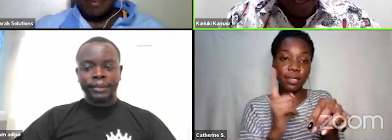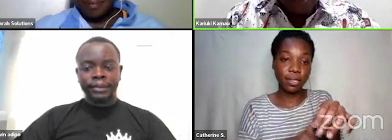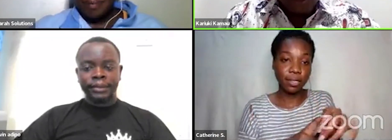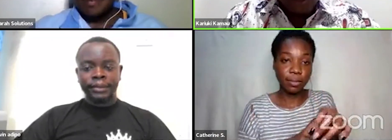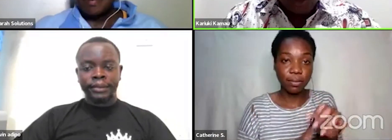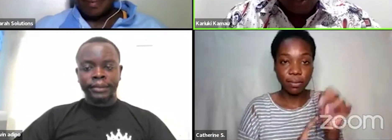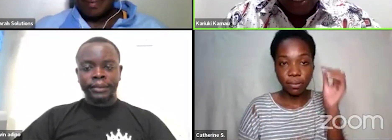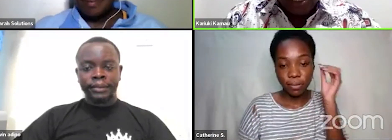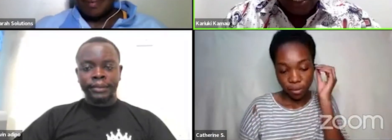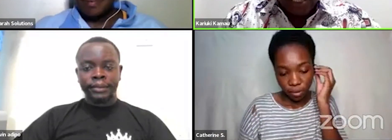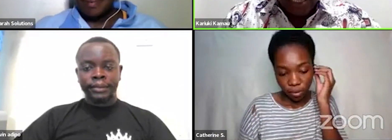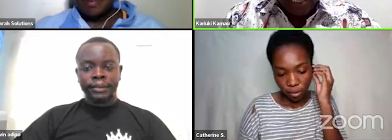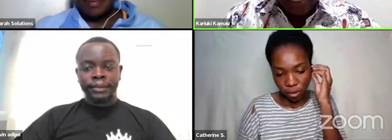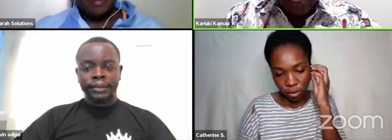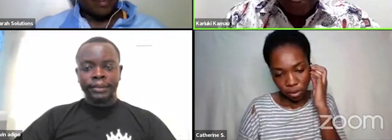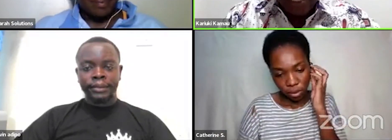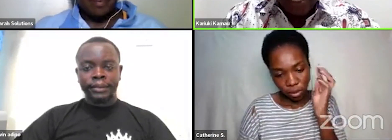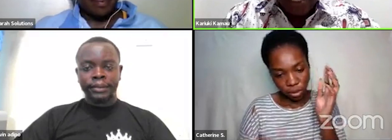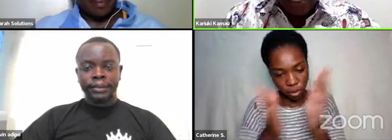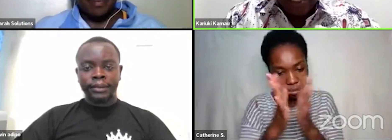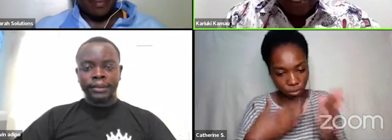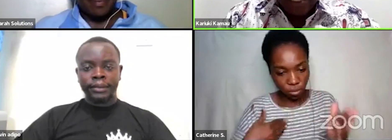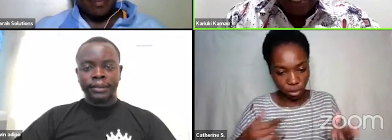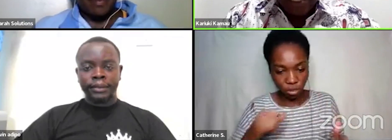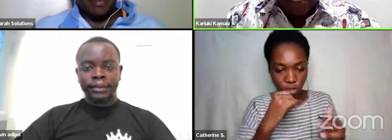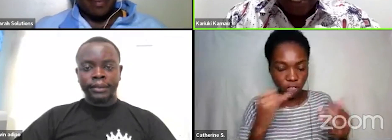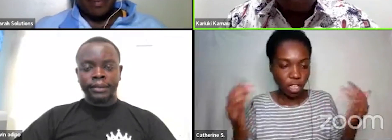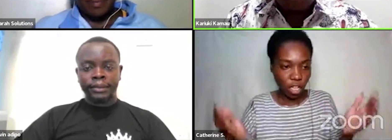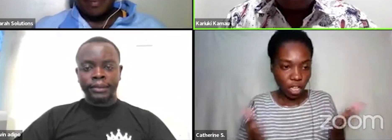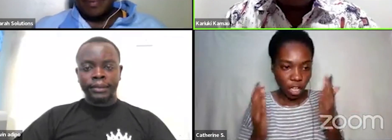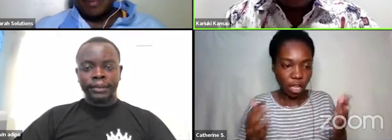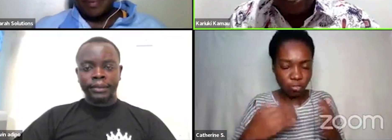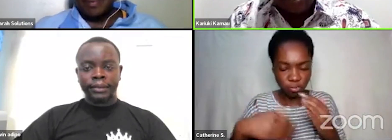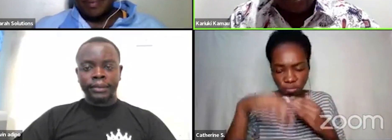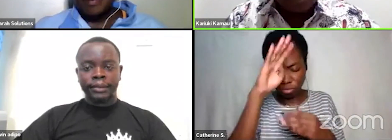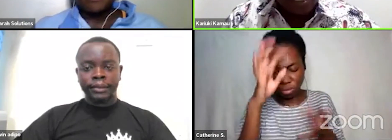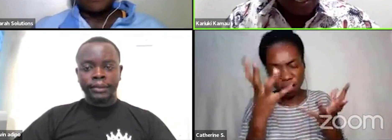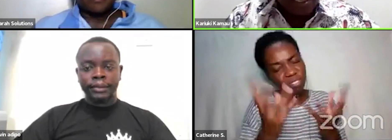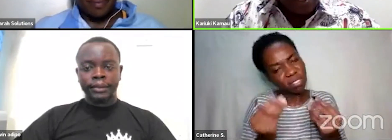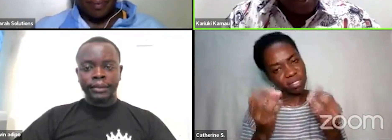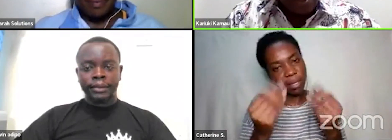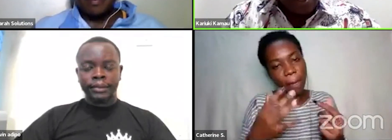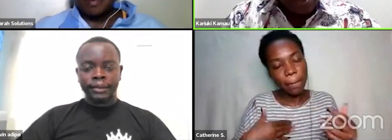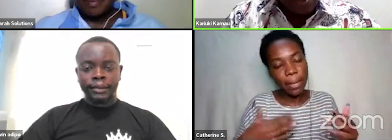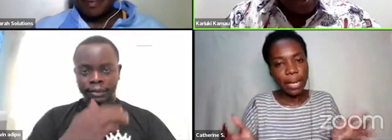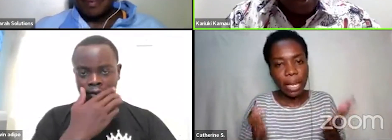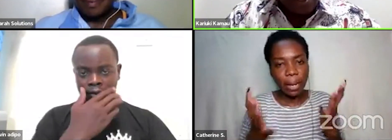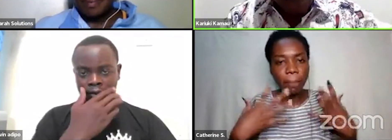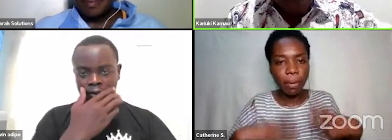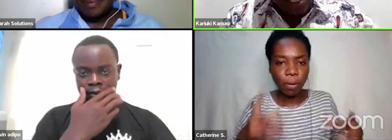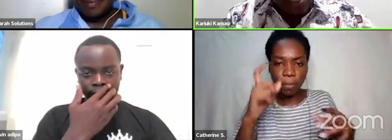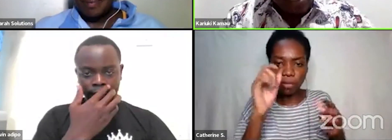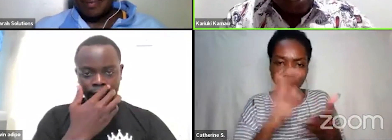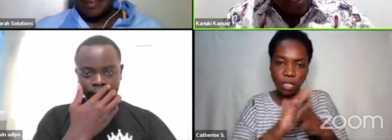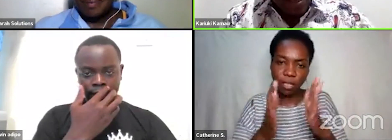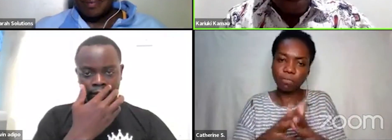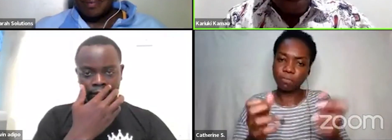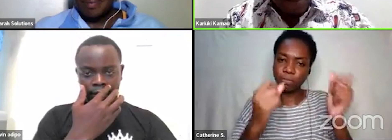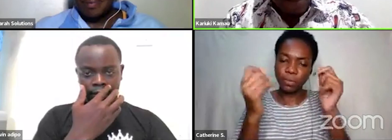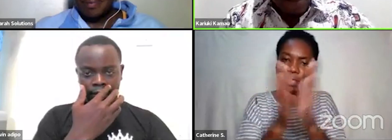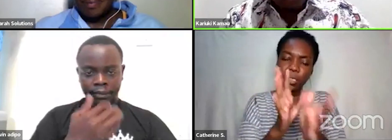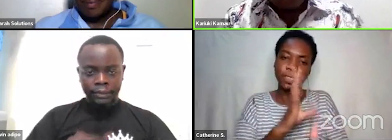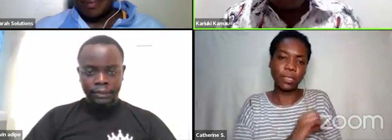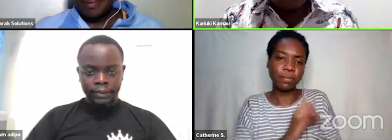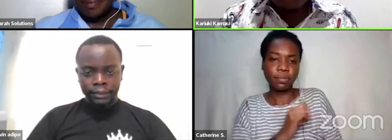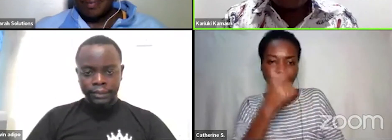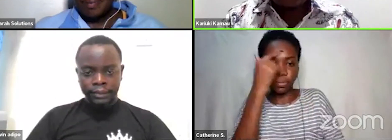time. I don't encourage giving up easily. I encourage people to be resilient and be patient. In business,